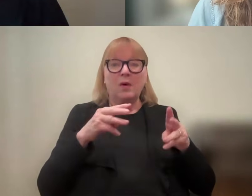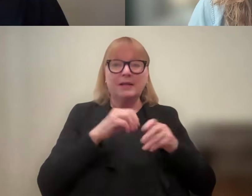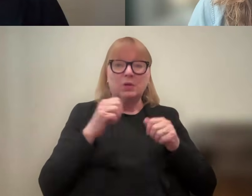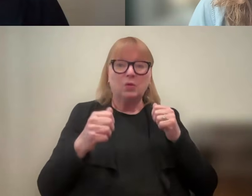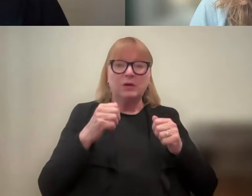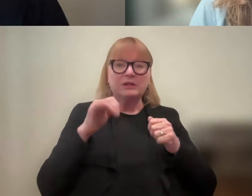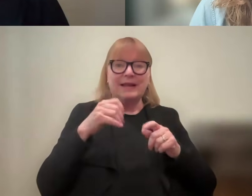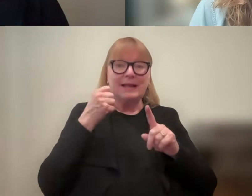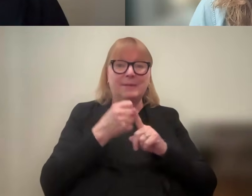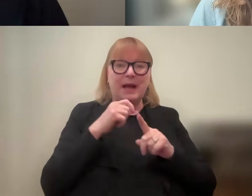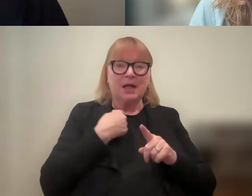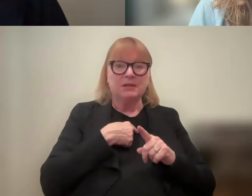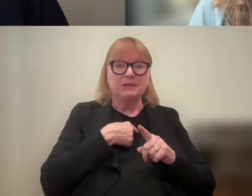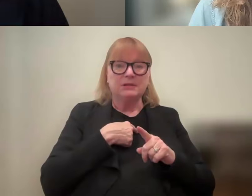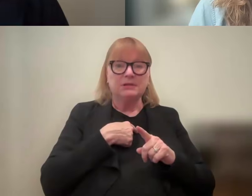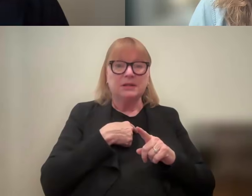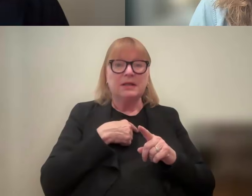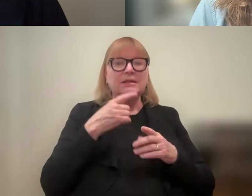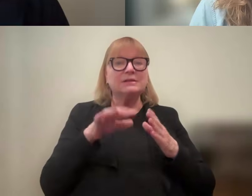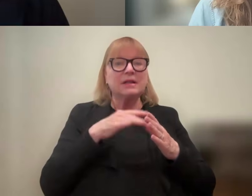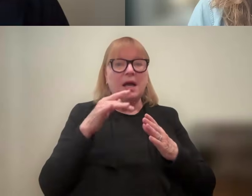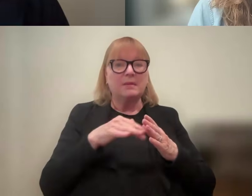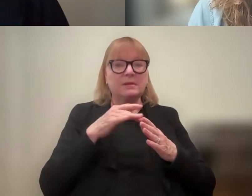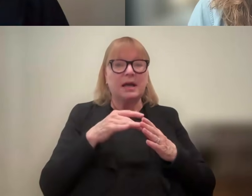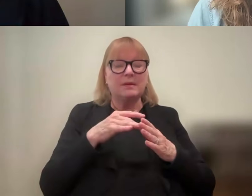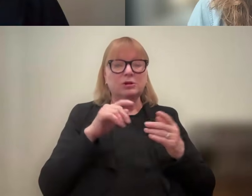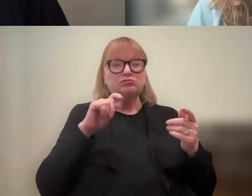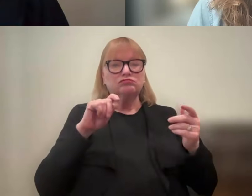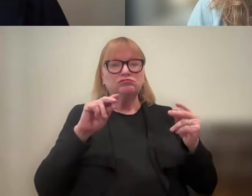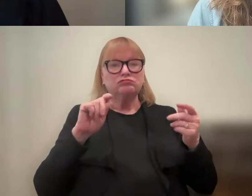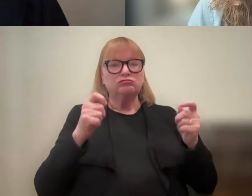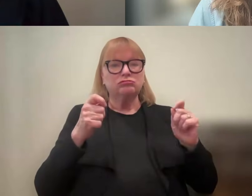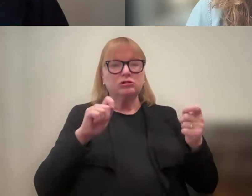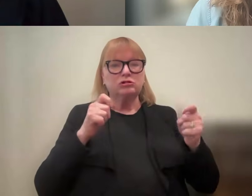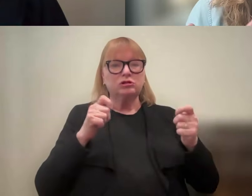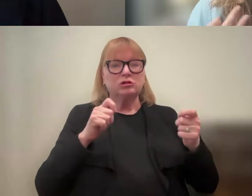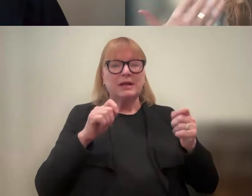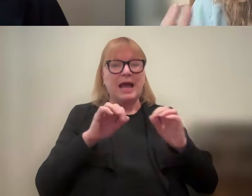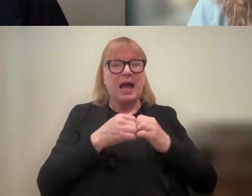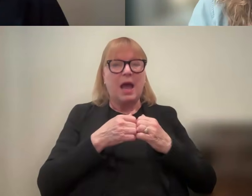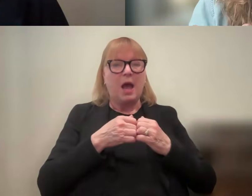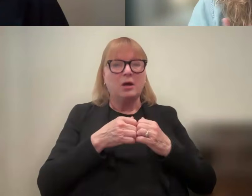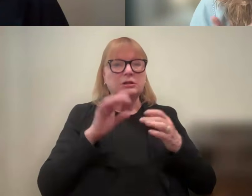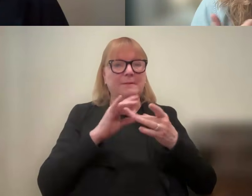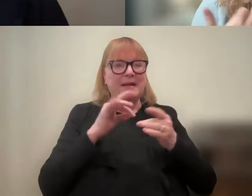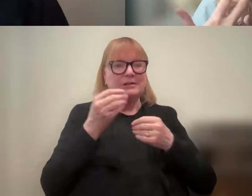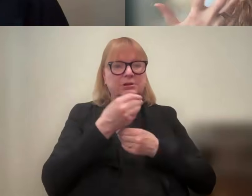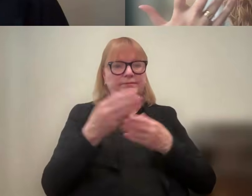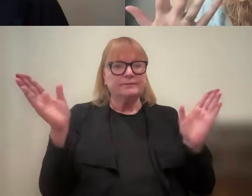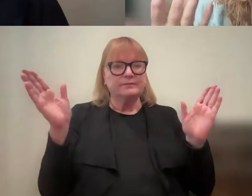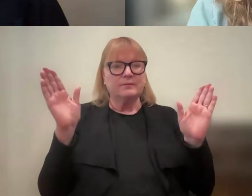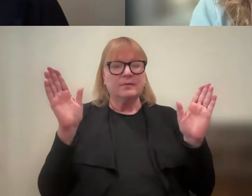it is impacting us are sometimes skewed in terms of the way it's being message.